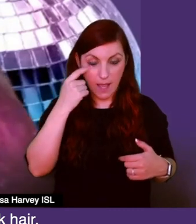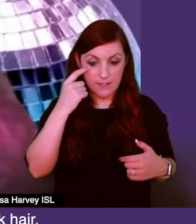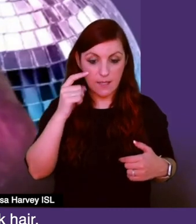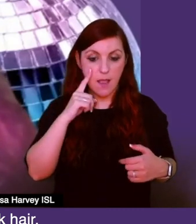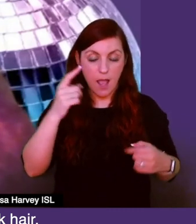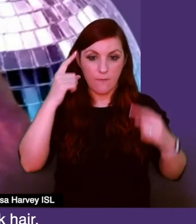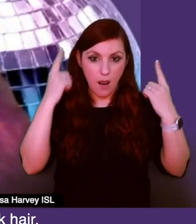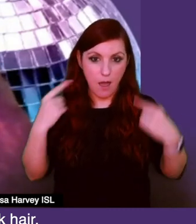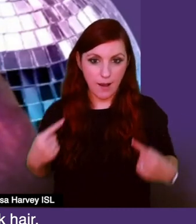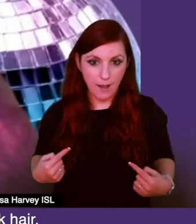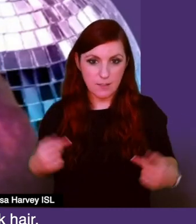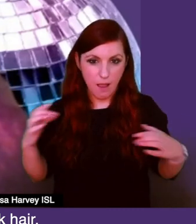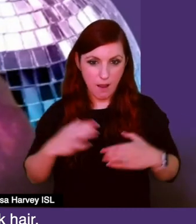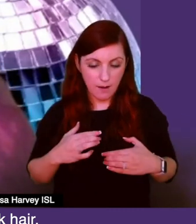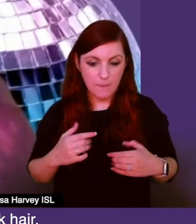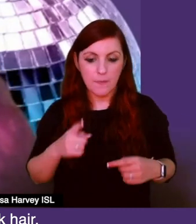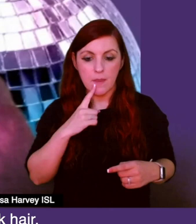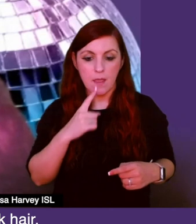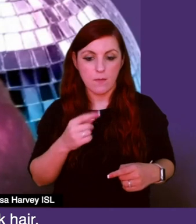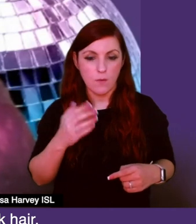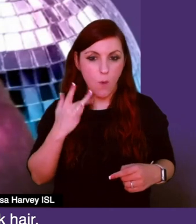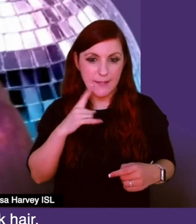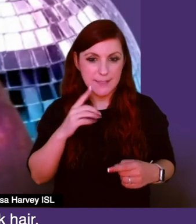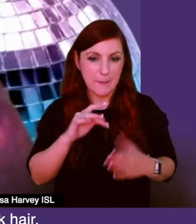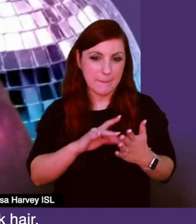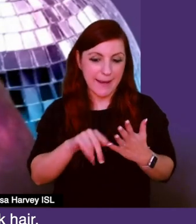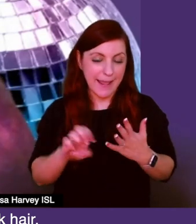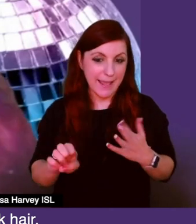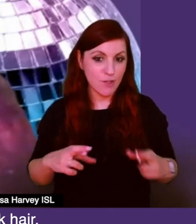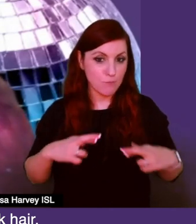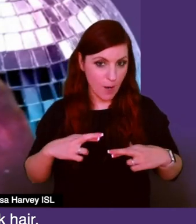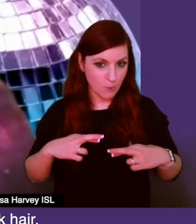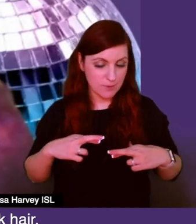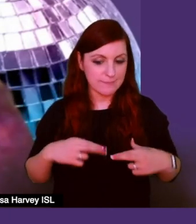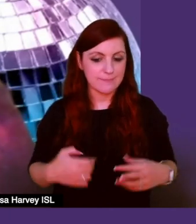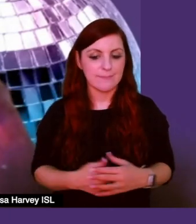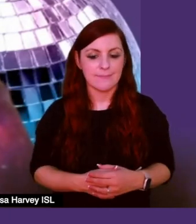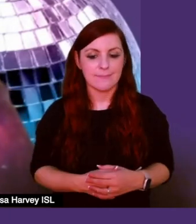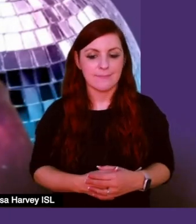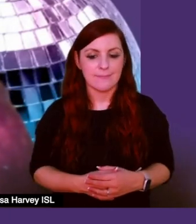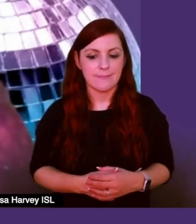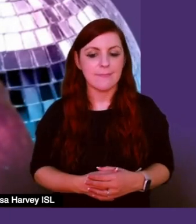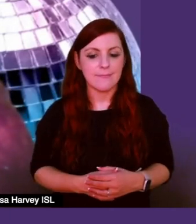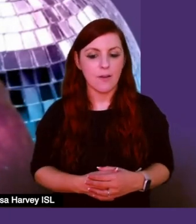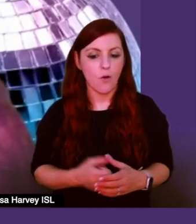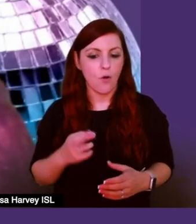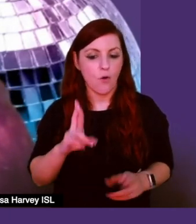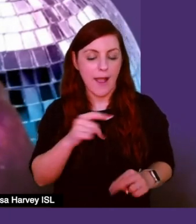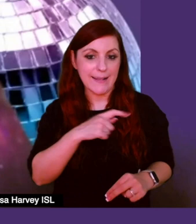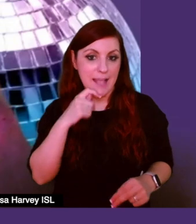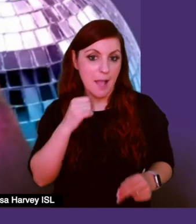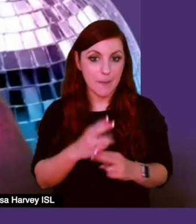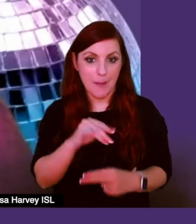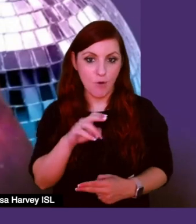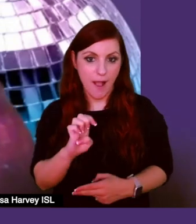dark hair. I describe myself as white and middle-aged and proud of it. Or also I could say that I'm